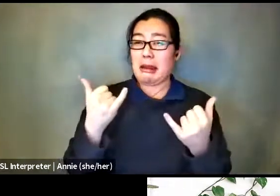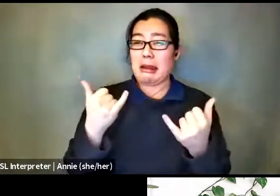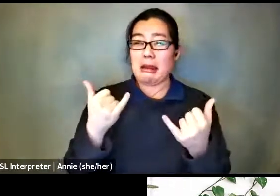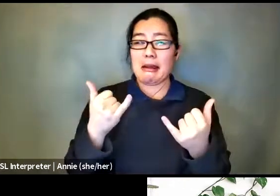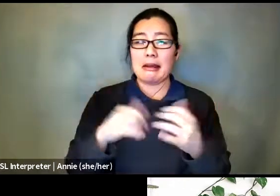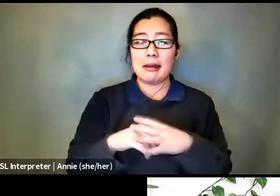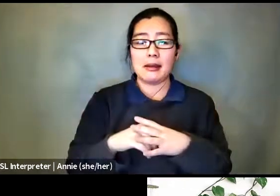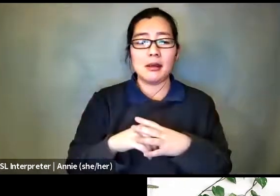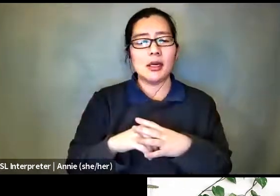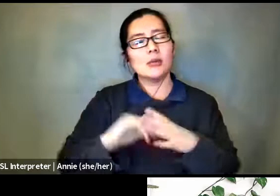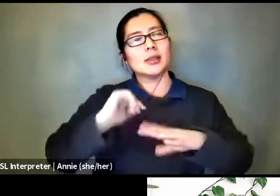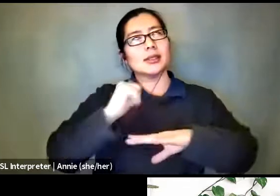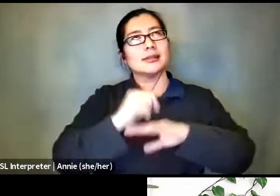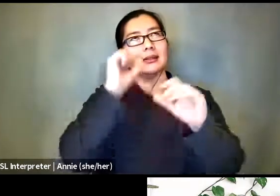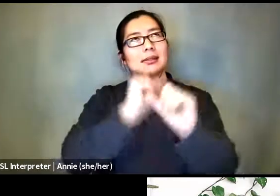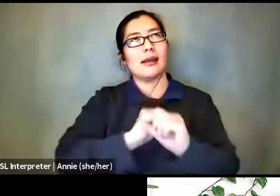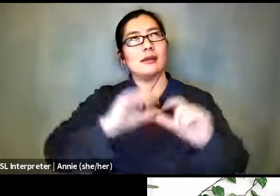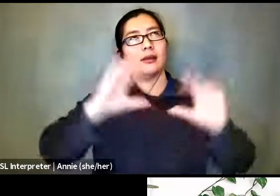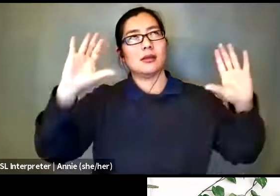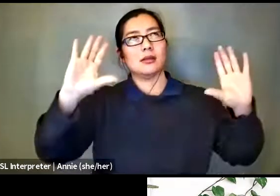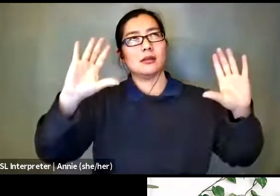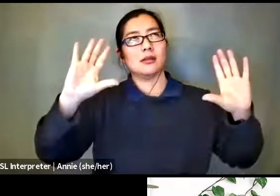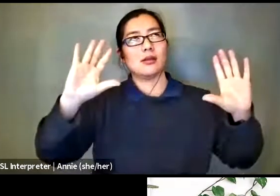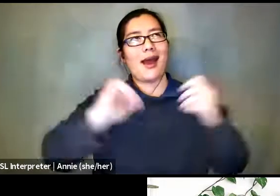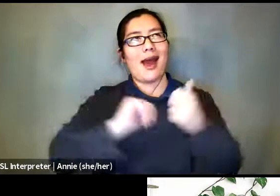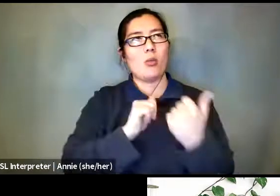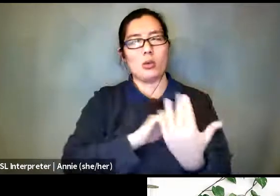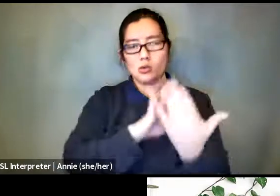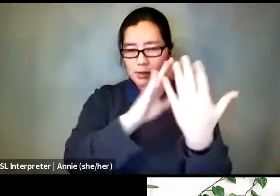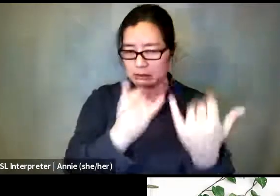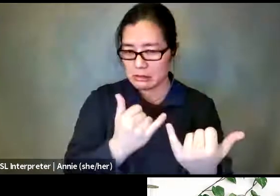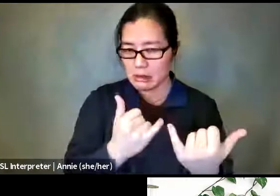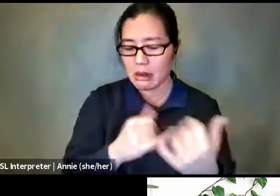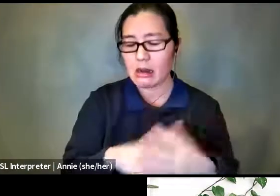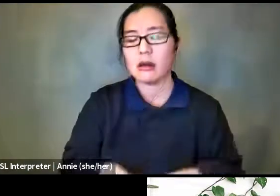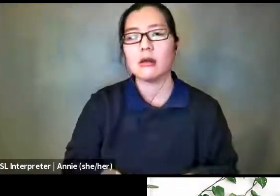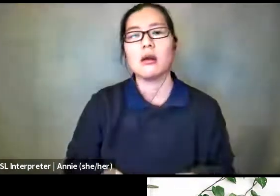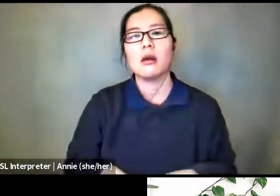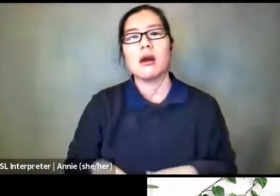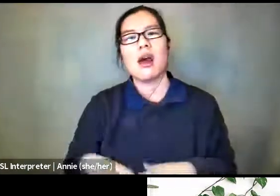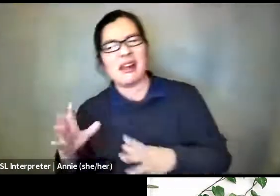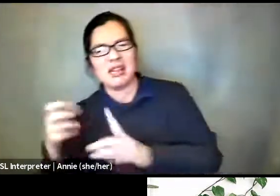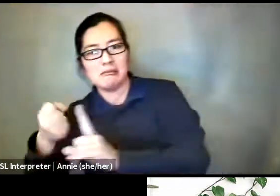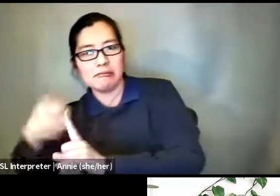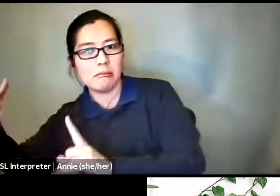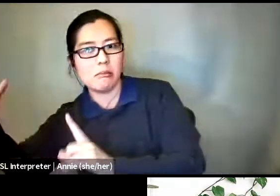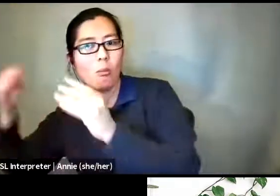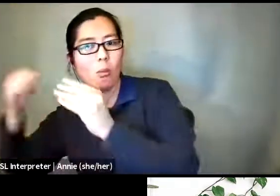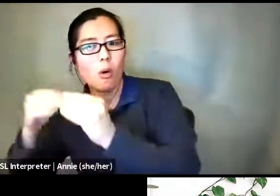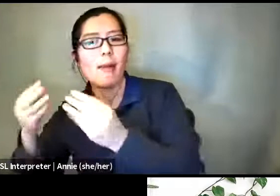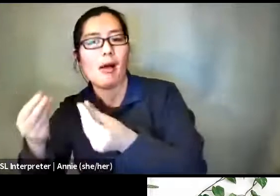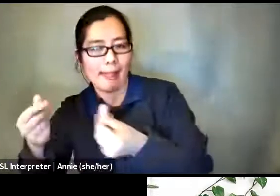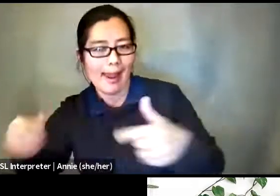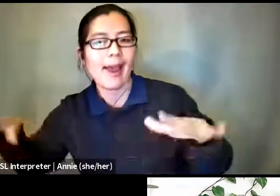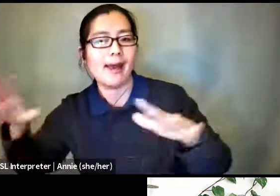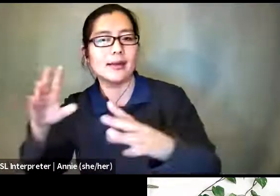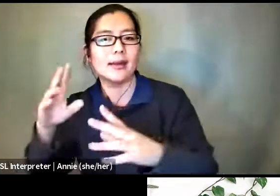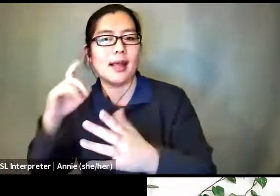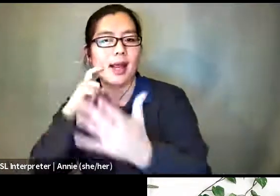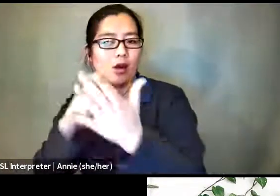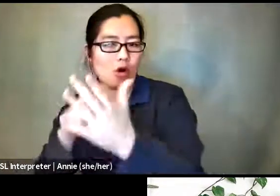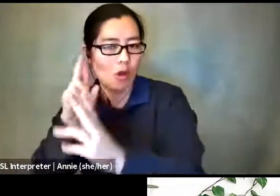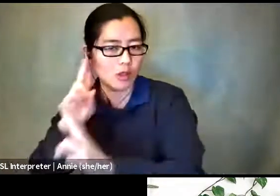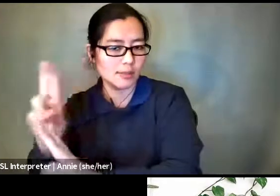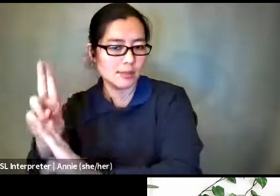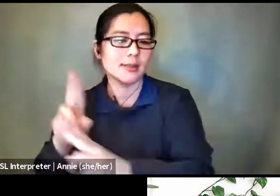frame this a little bit, and then I do want to talk a little bit more, address a little bit more land acknowledgements and going beyond land acknowledgements.